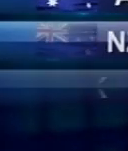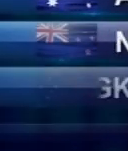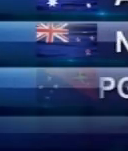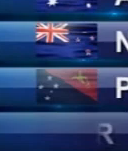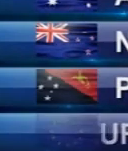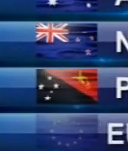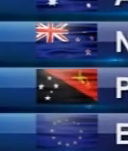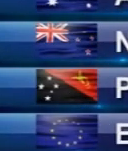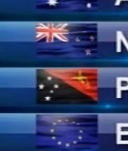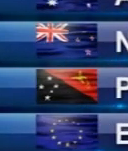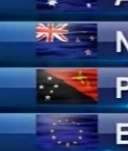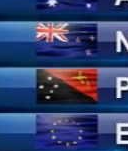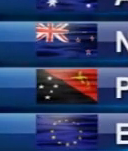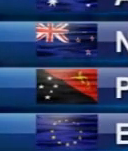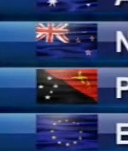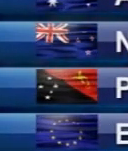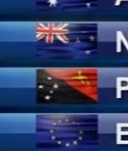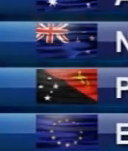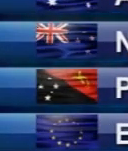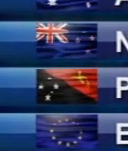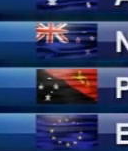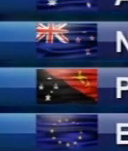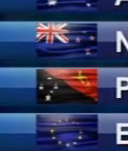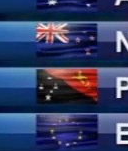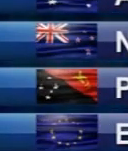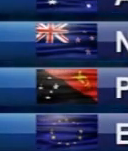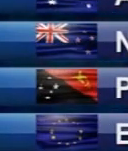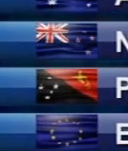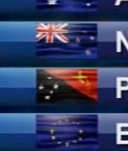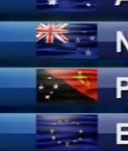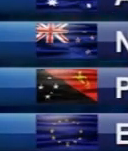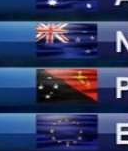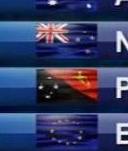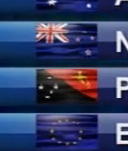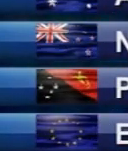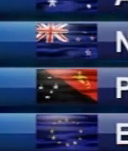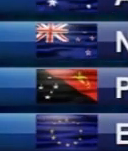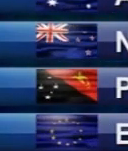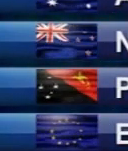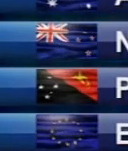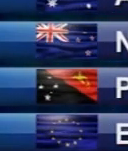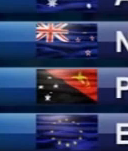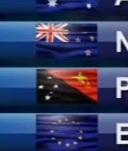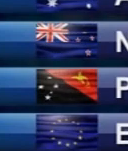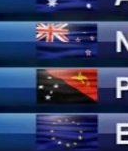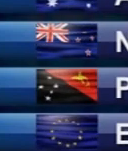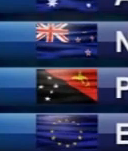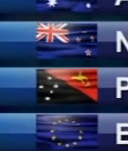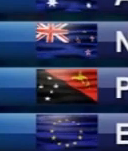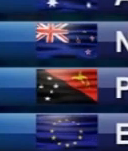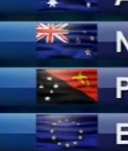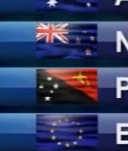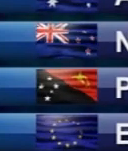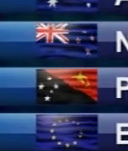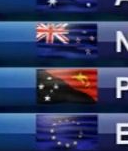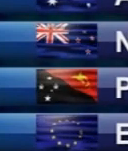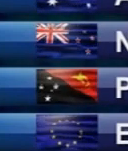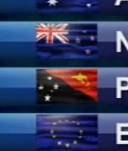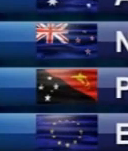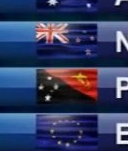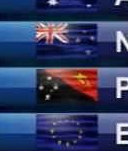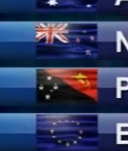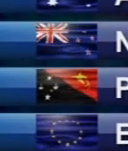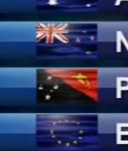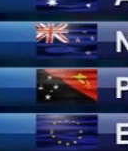The Fijian dollar today weakened against a number of currencies, including the Chinese yuan, US dollar, the PNG kina, the euro, and the